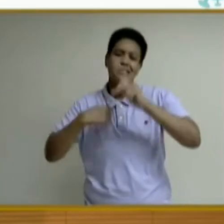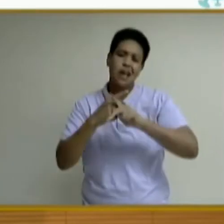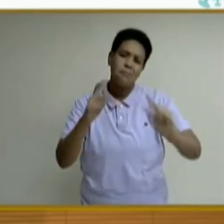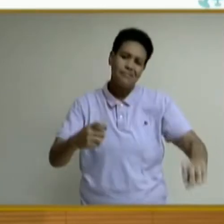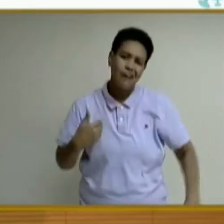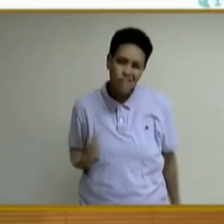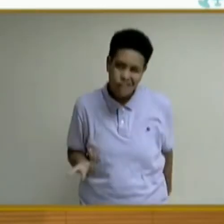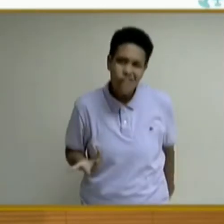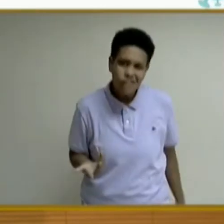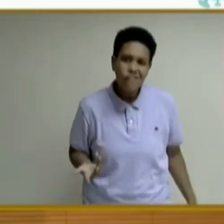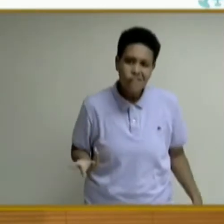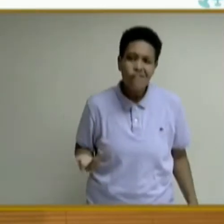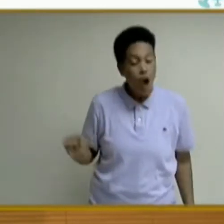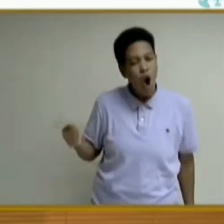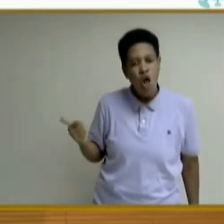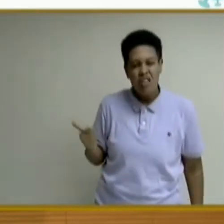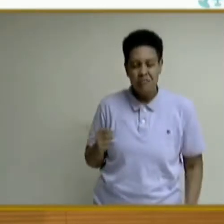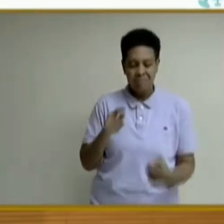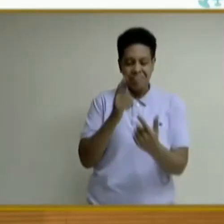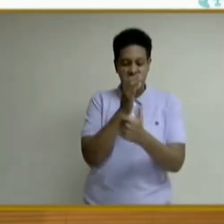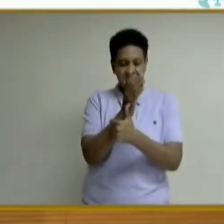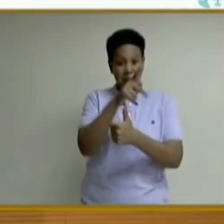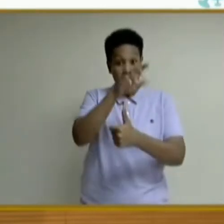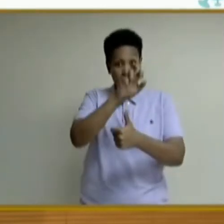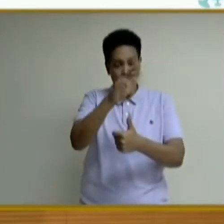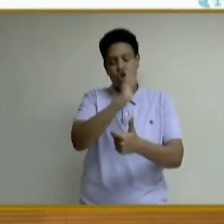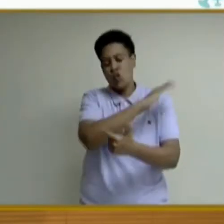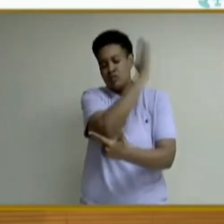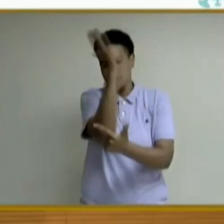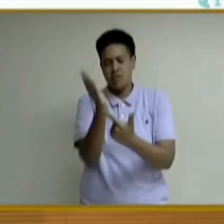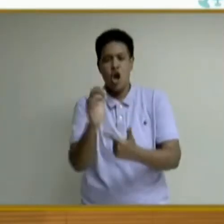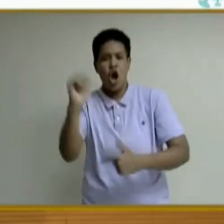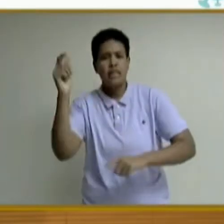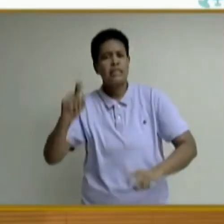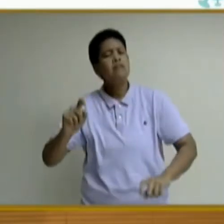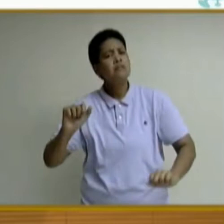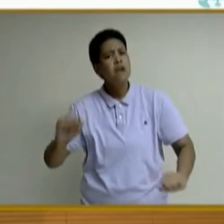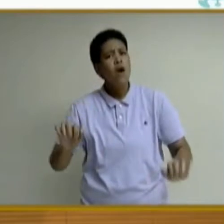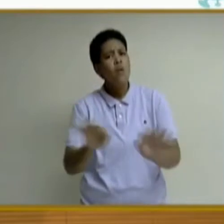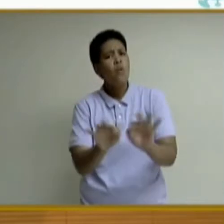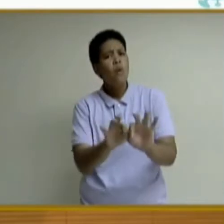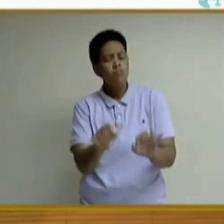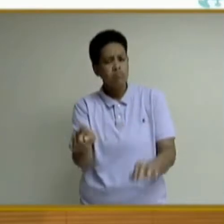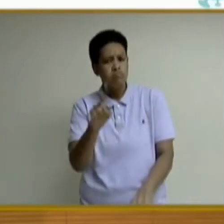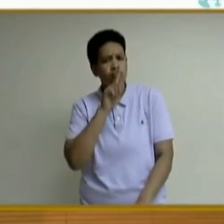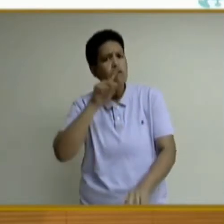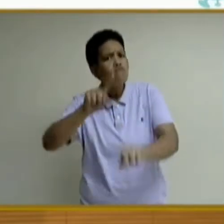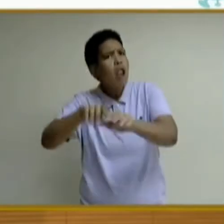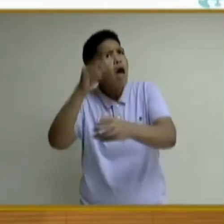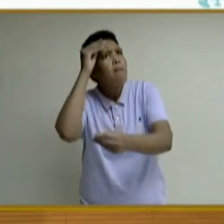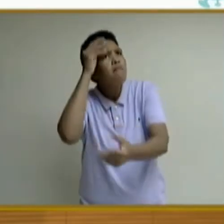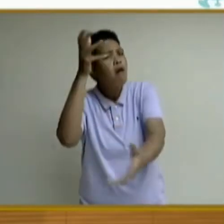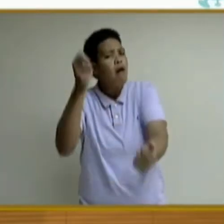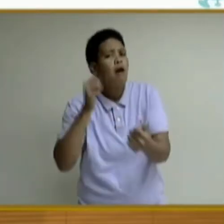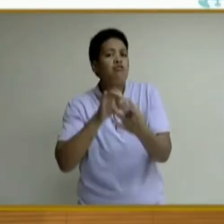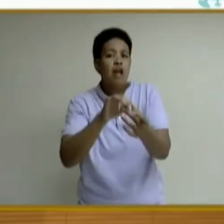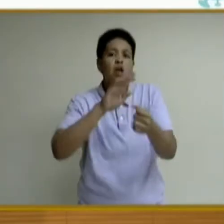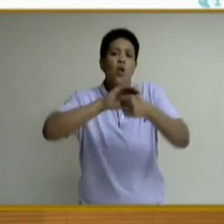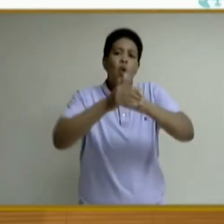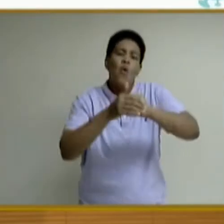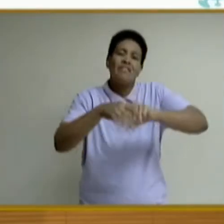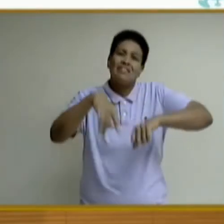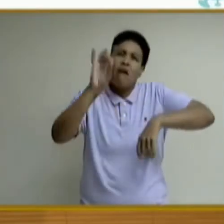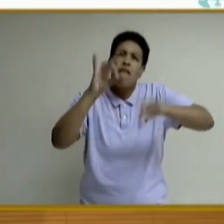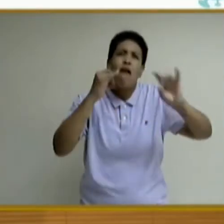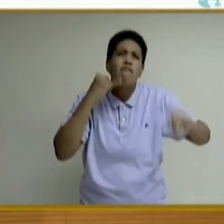test that can be reliably used for COVID-19 diagnosis, and